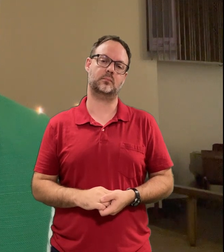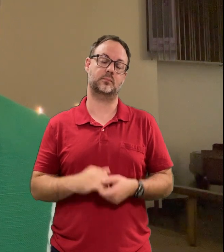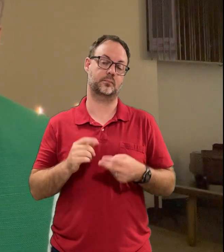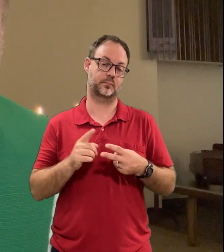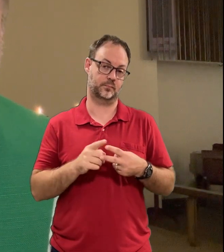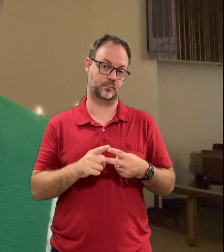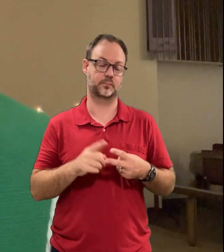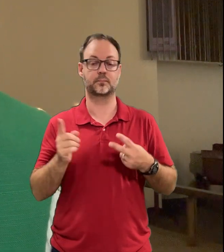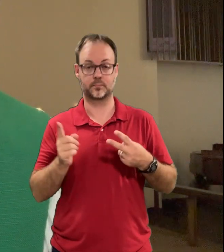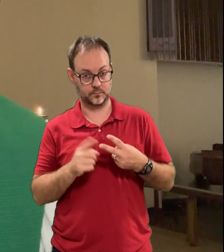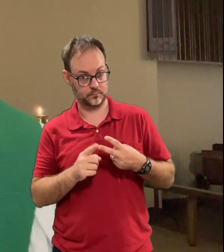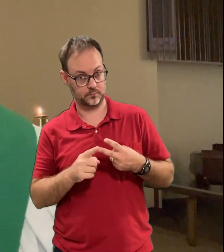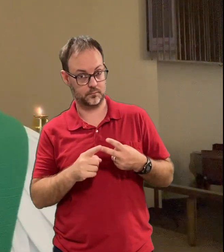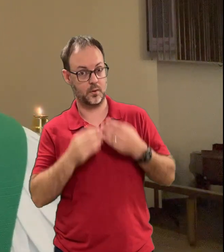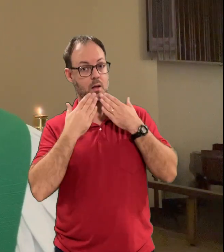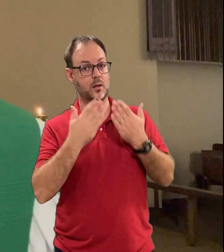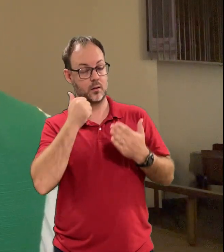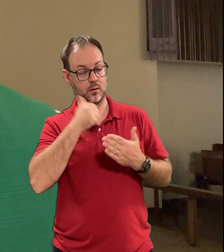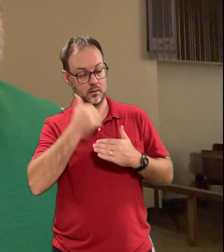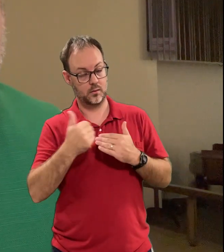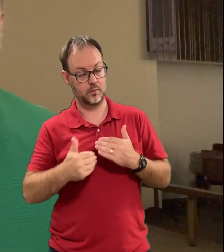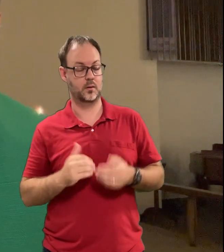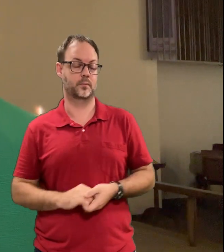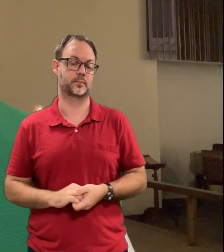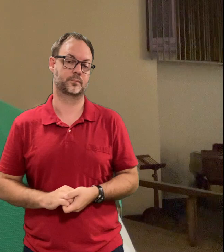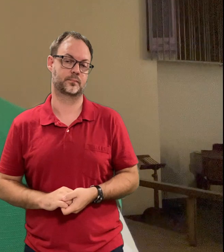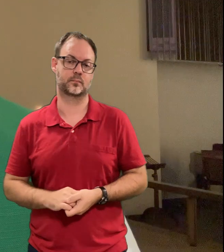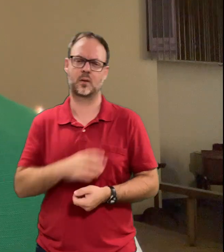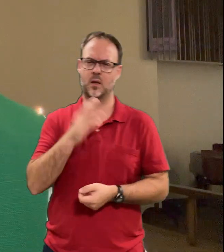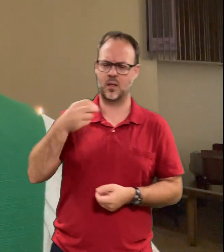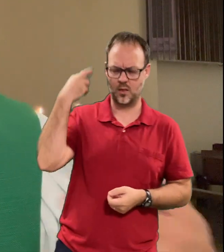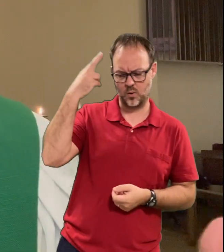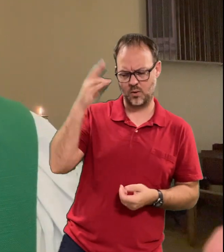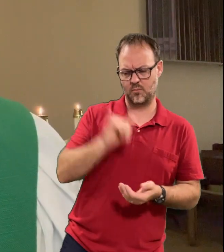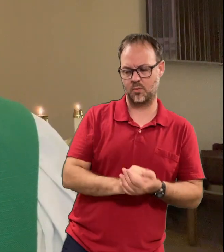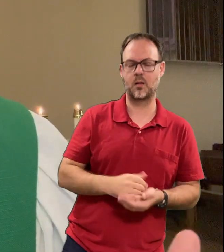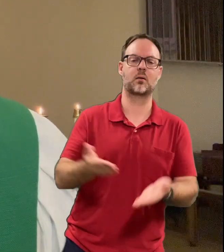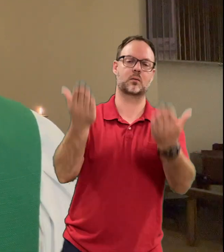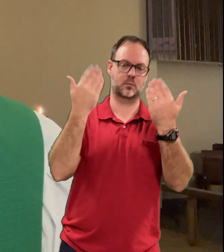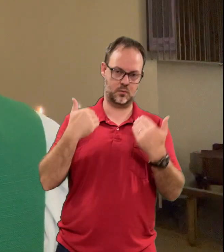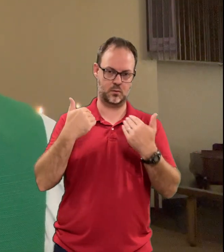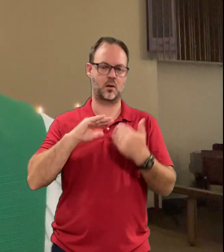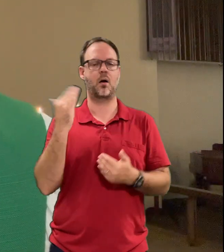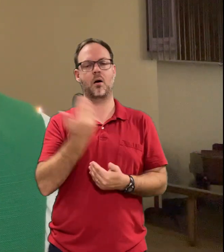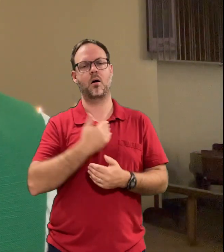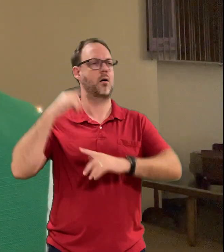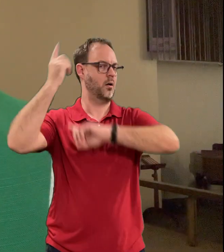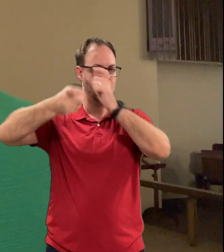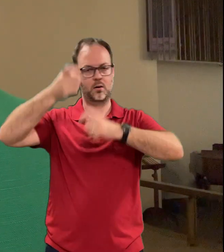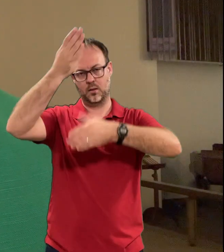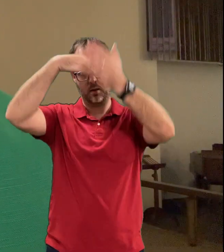A second thing, in thankfulness for daily bread and the realization that it comes from